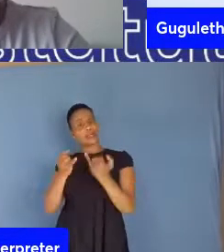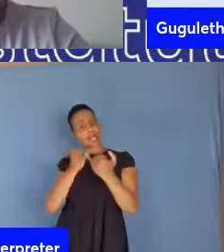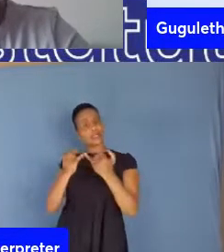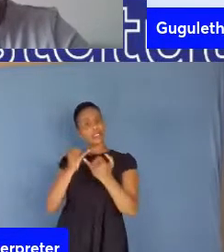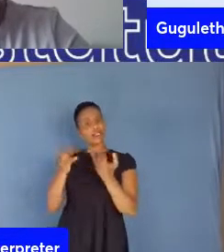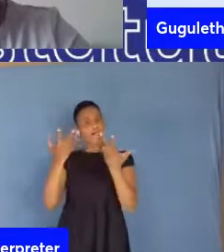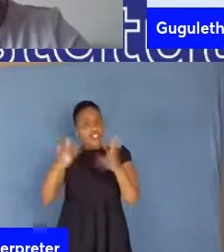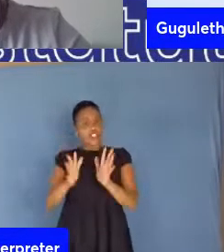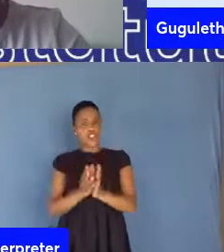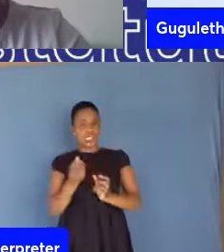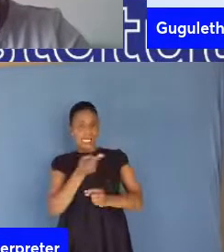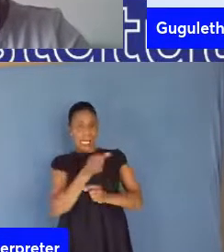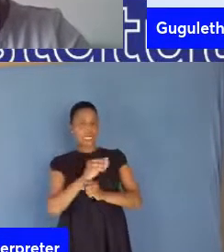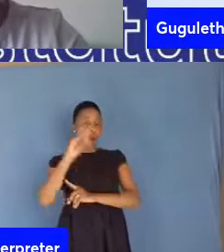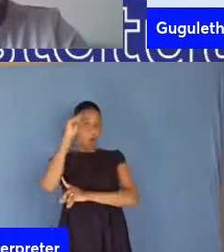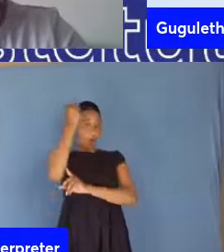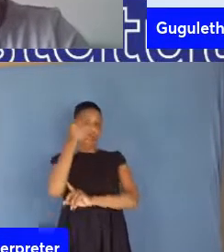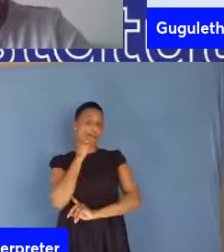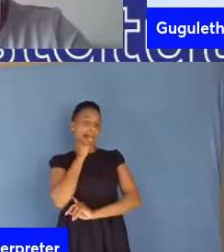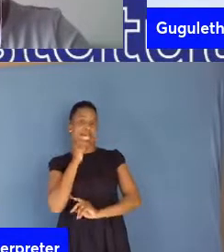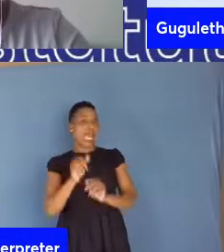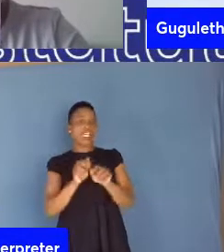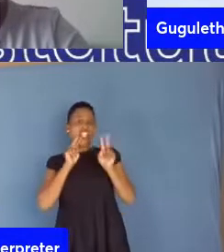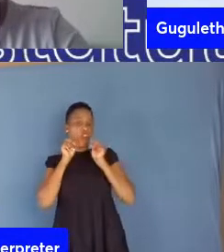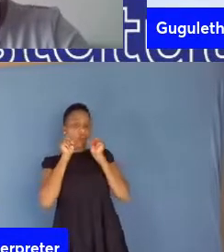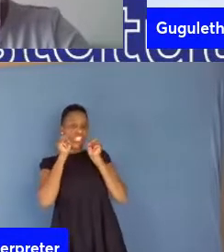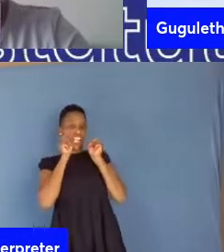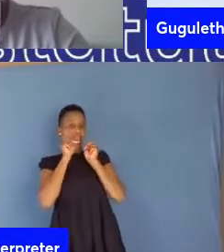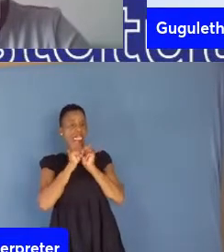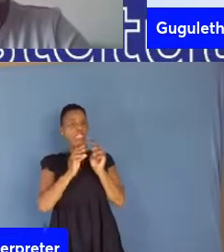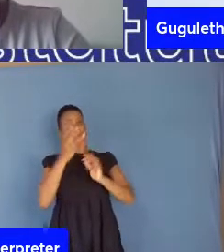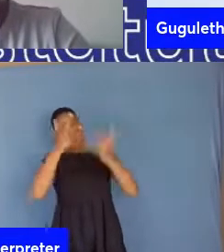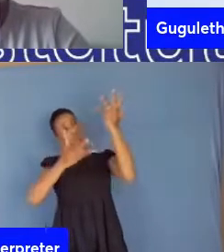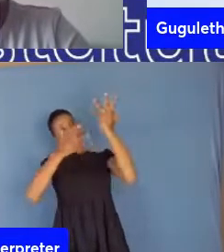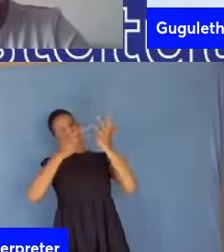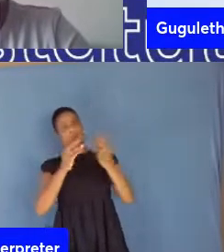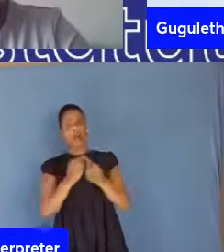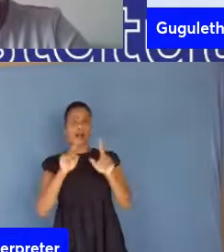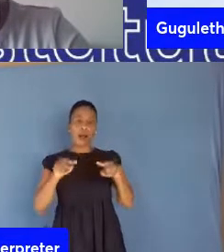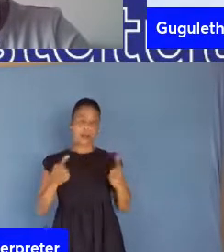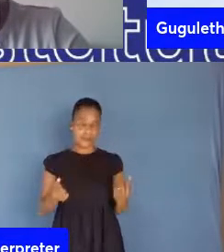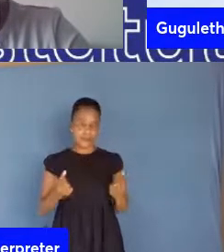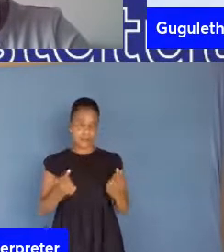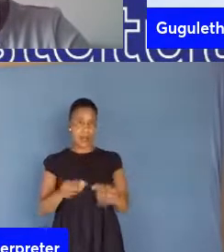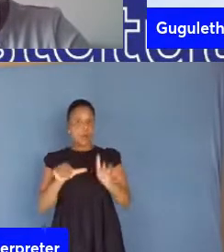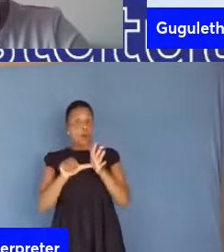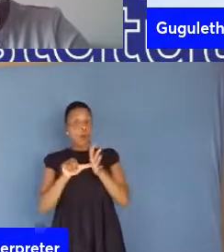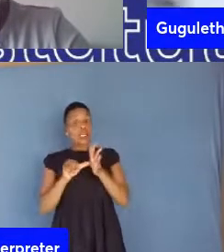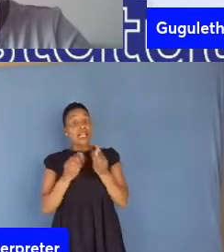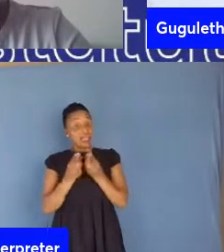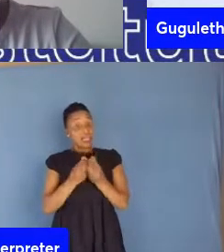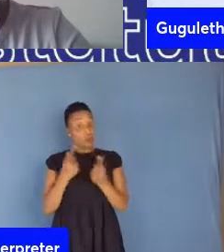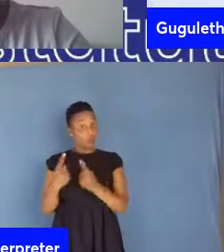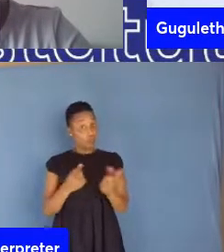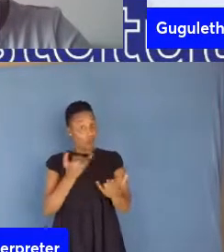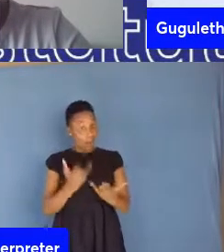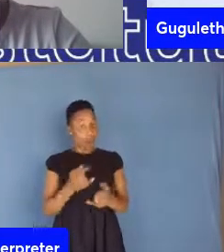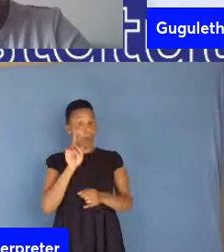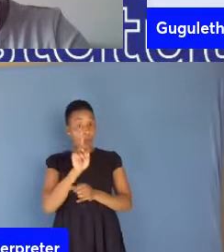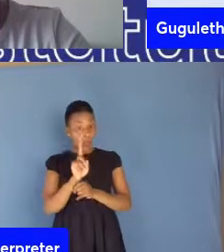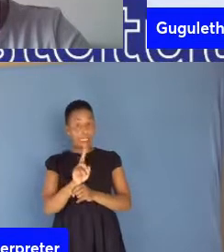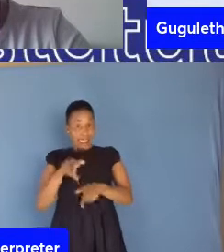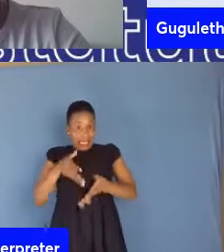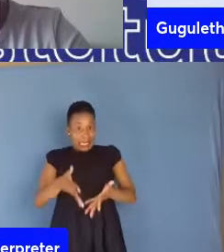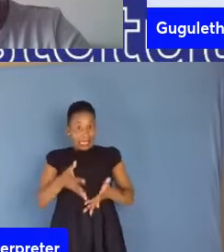cannot negotiate the power dynamic. So the most important thing in relation to the conversation is to know that in South Africa, the age